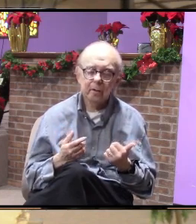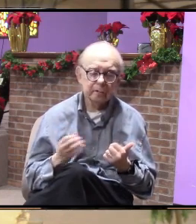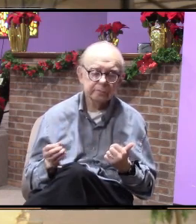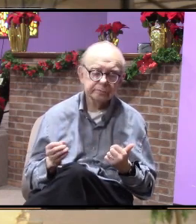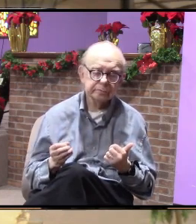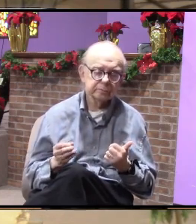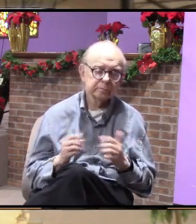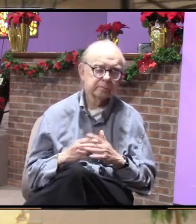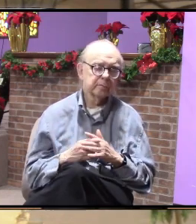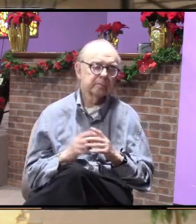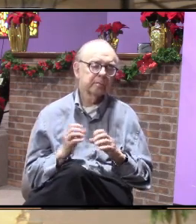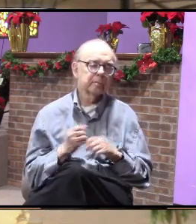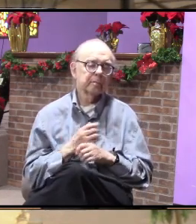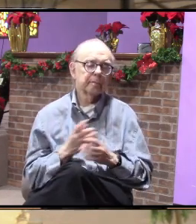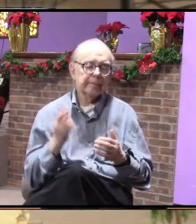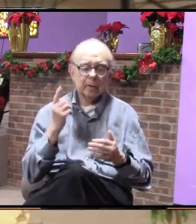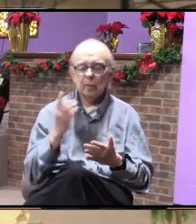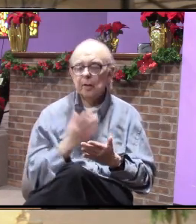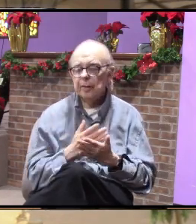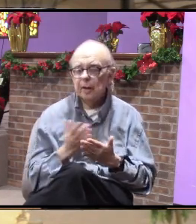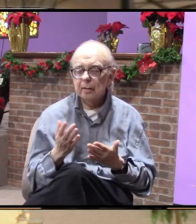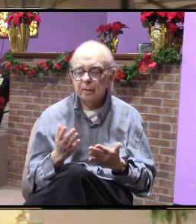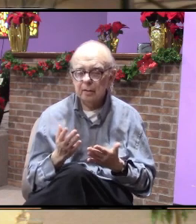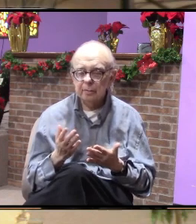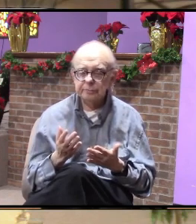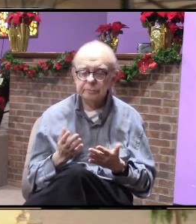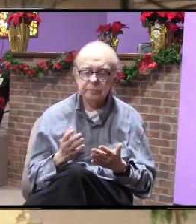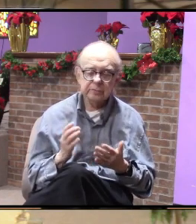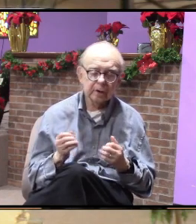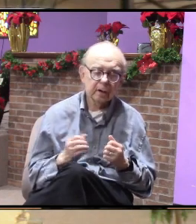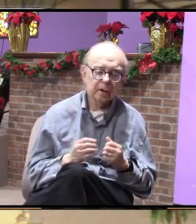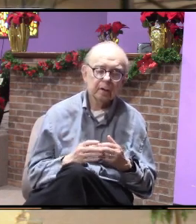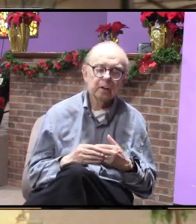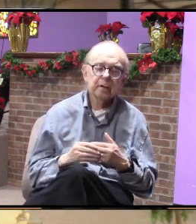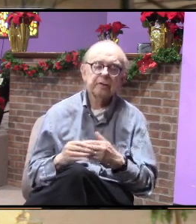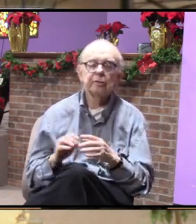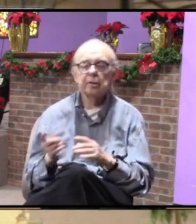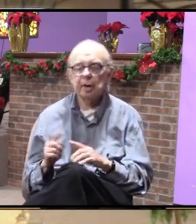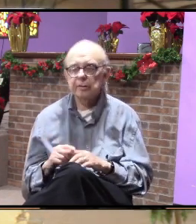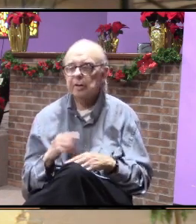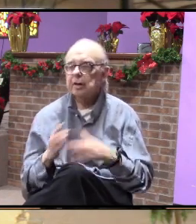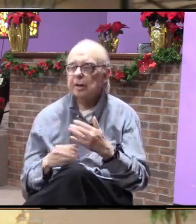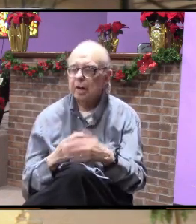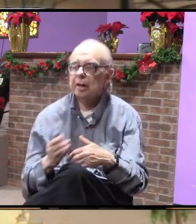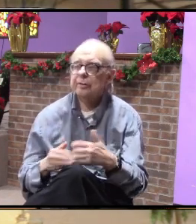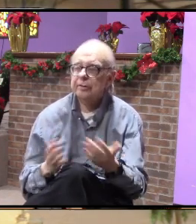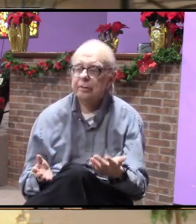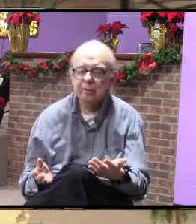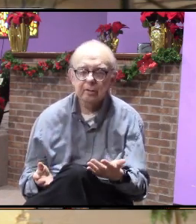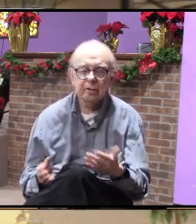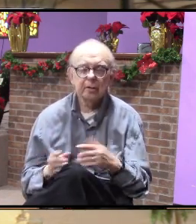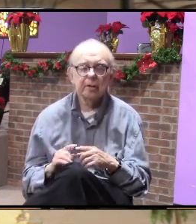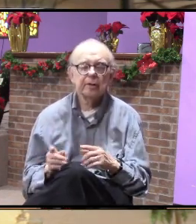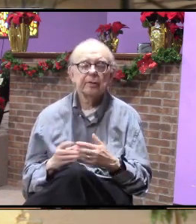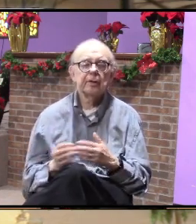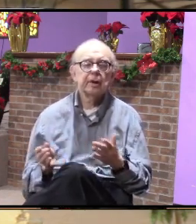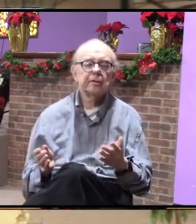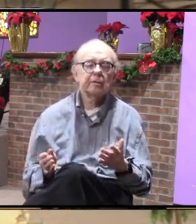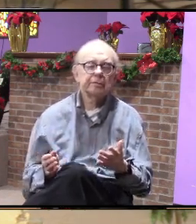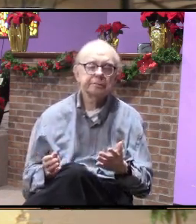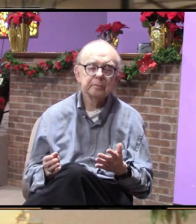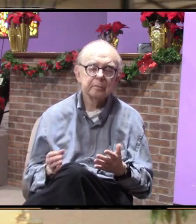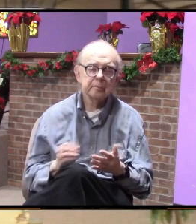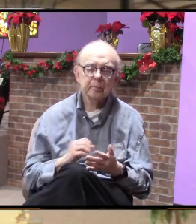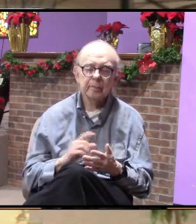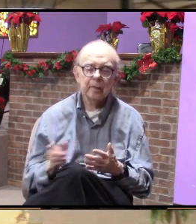And as he begins to create one thing, which leads to a next, and a next, and a next,